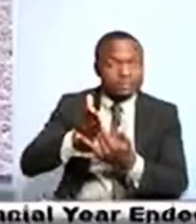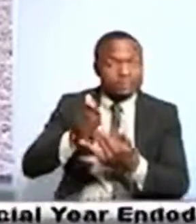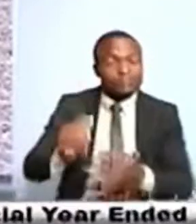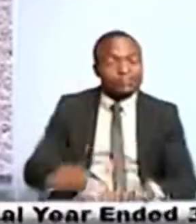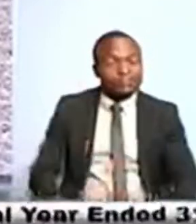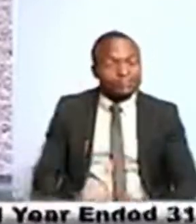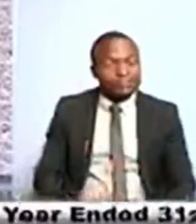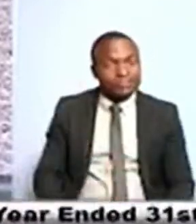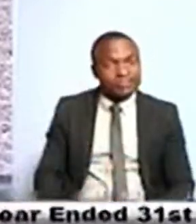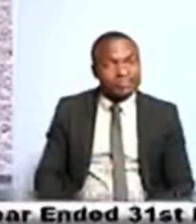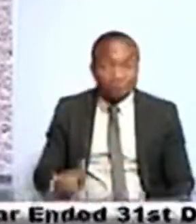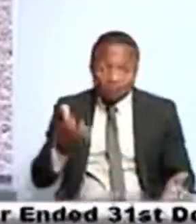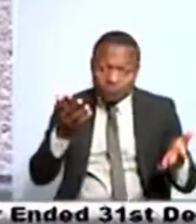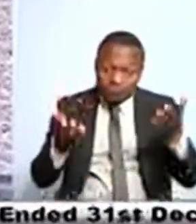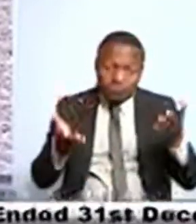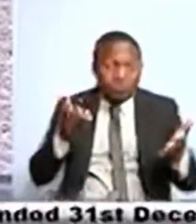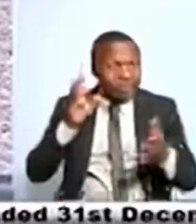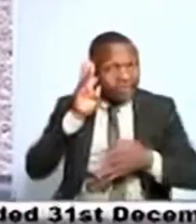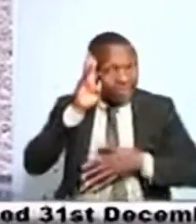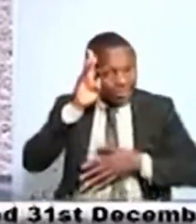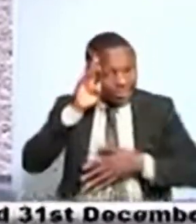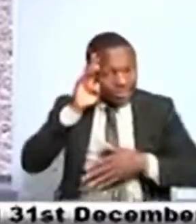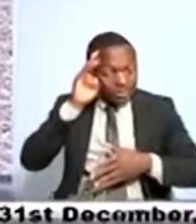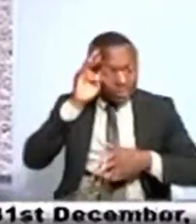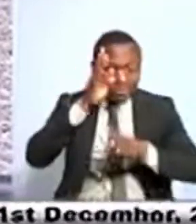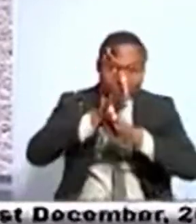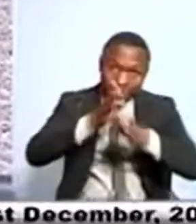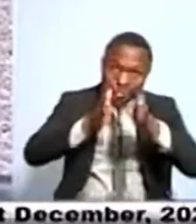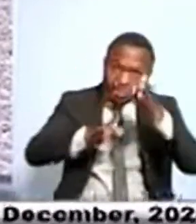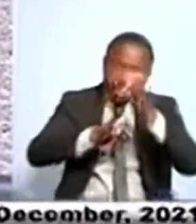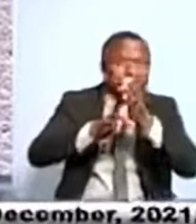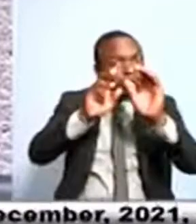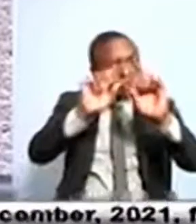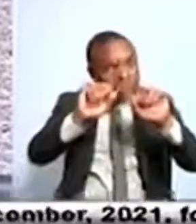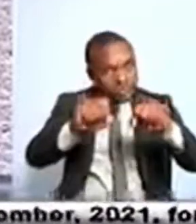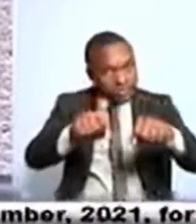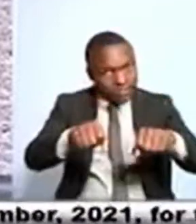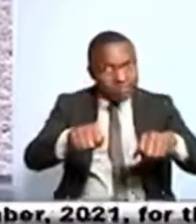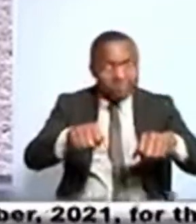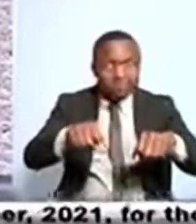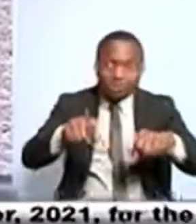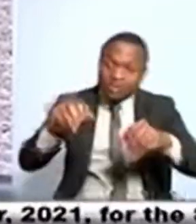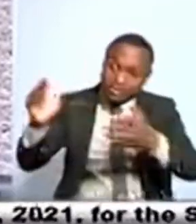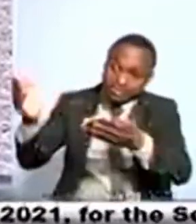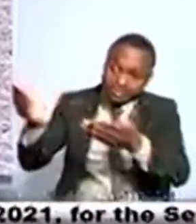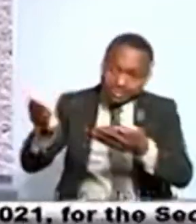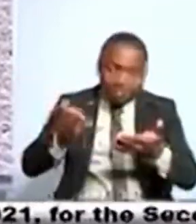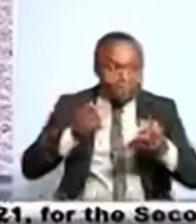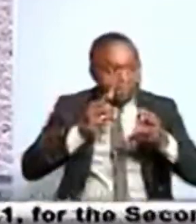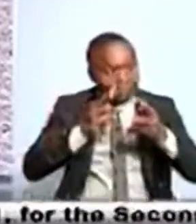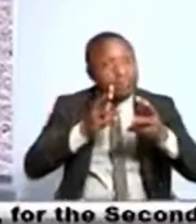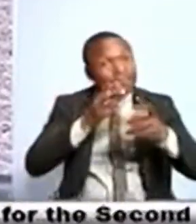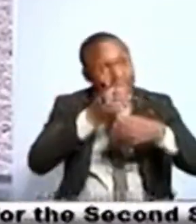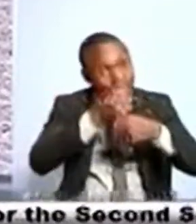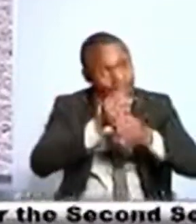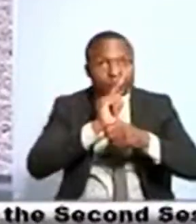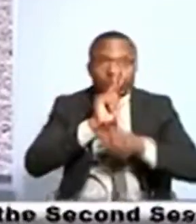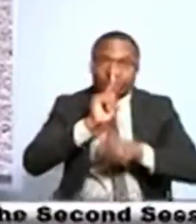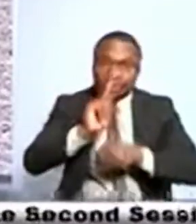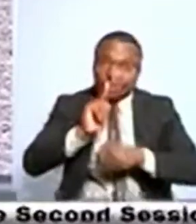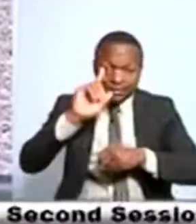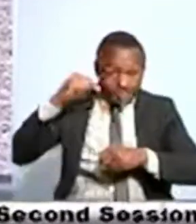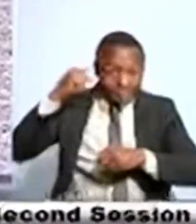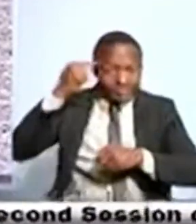either a Minister of Infrastructure, they can come up with the mechanisms to ensure that